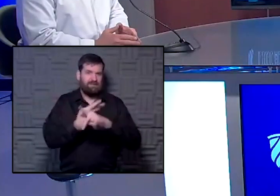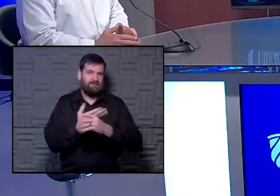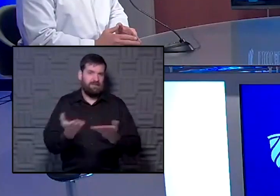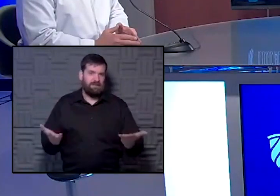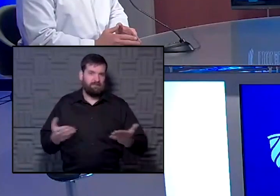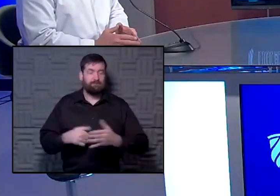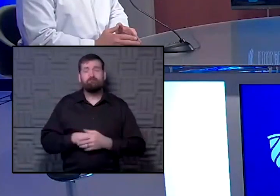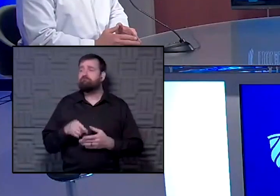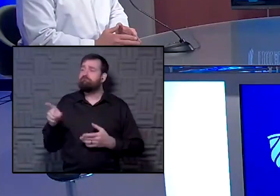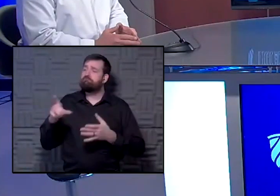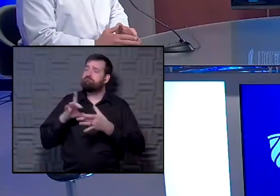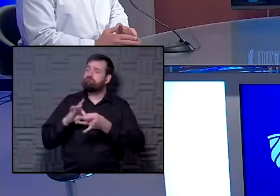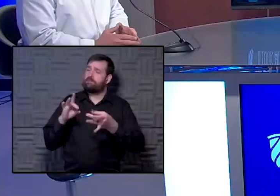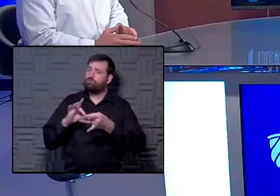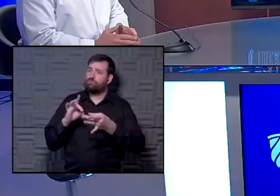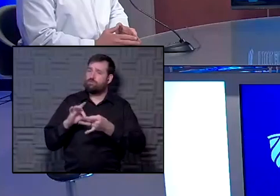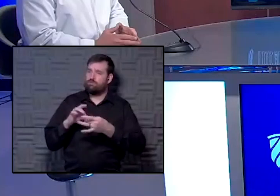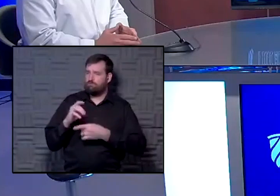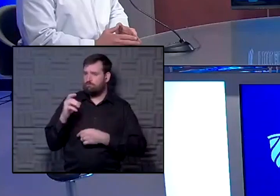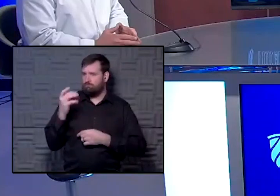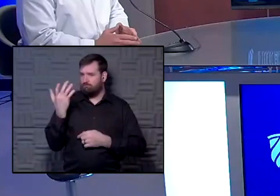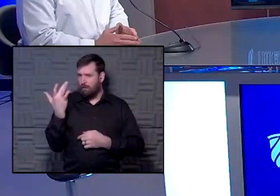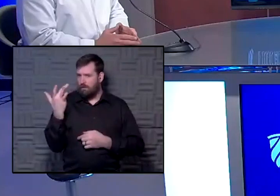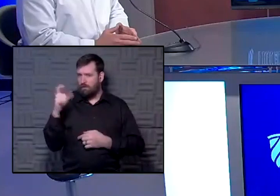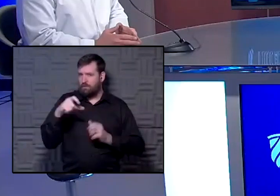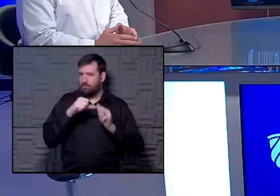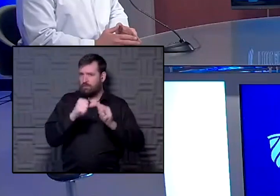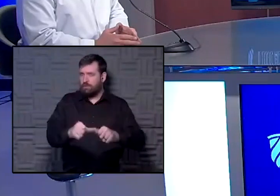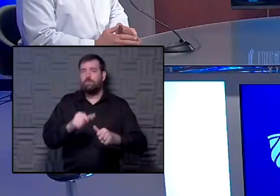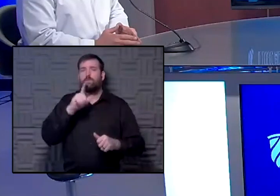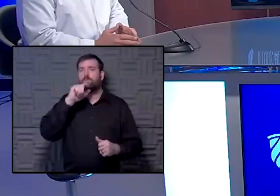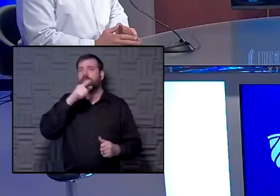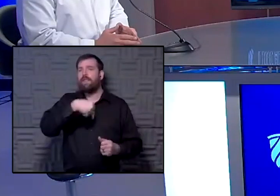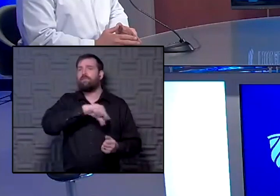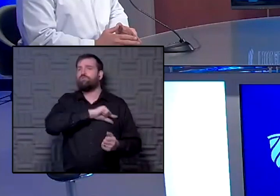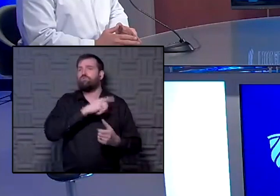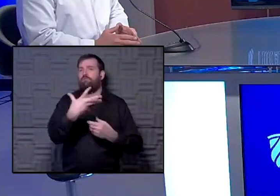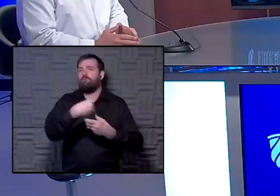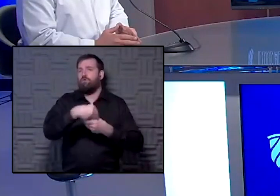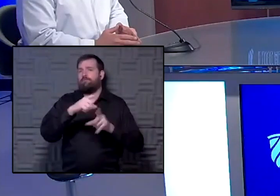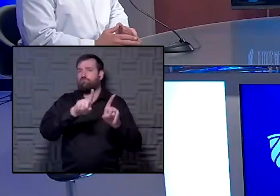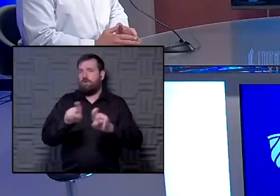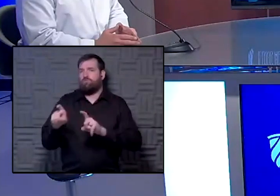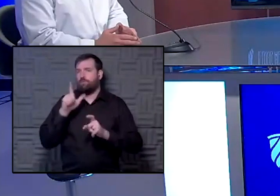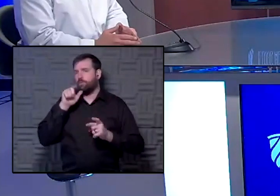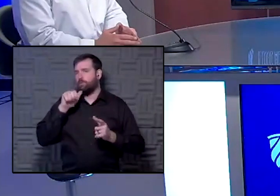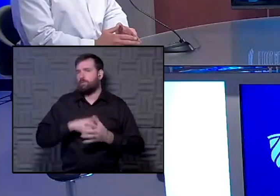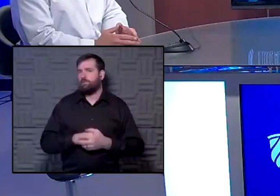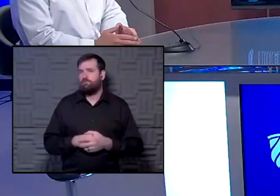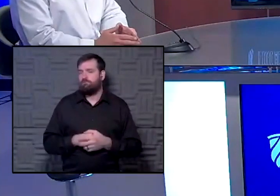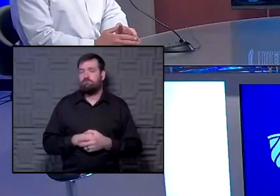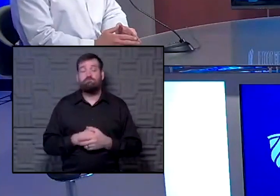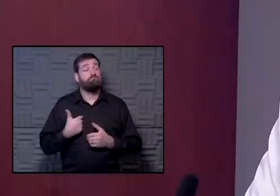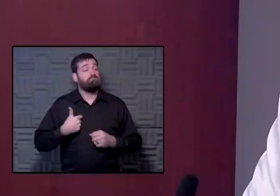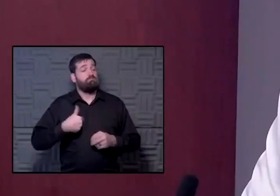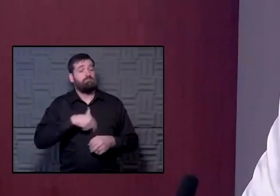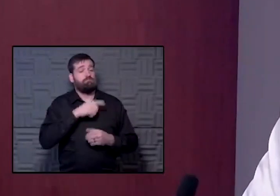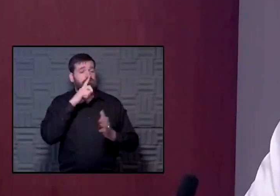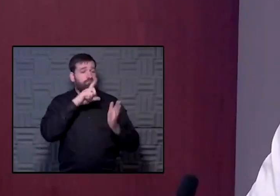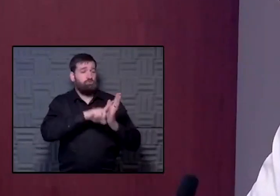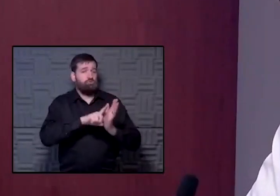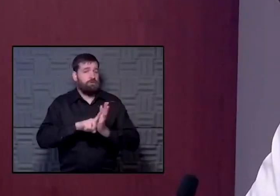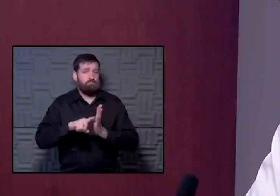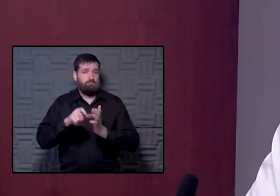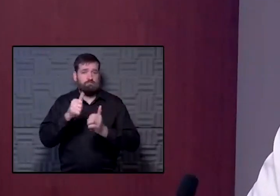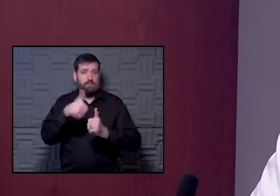So you mentioned why we need to continue to do it. Who's eligible to participate in these trials? So we're looking at